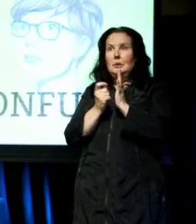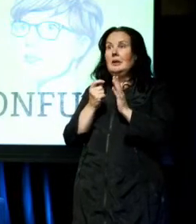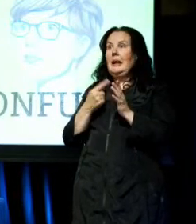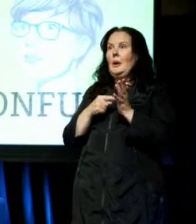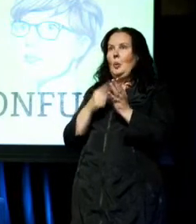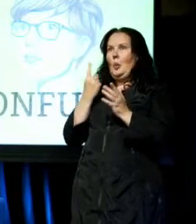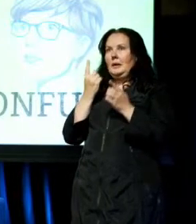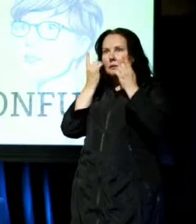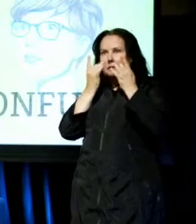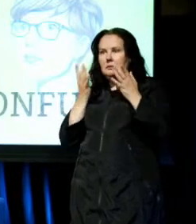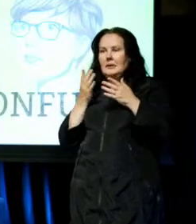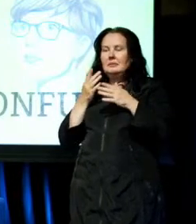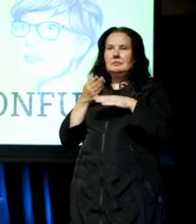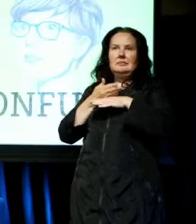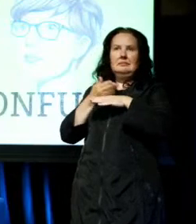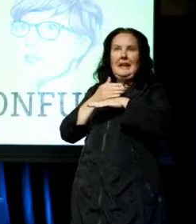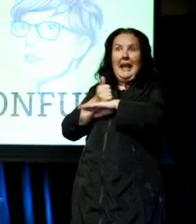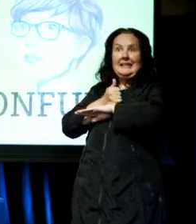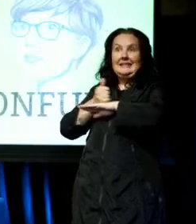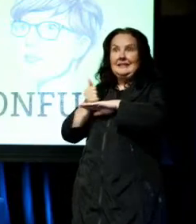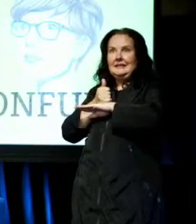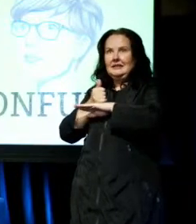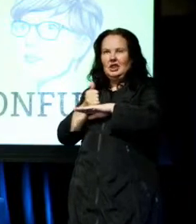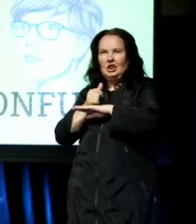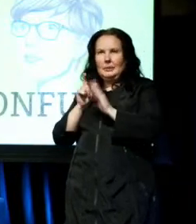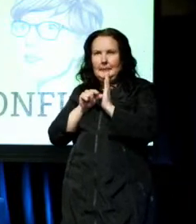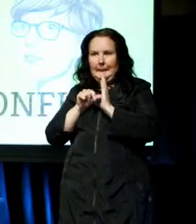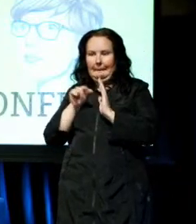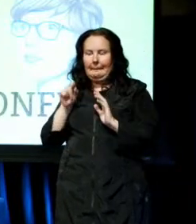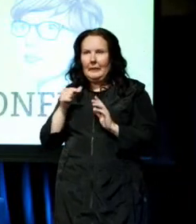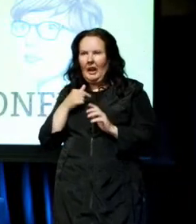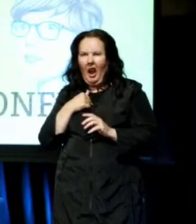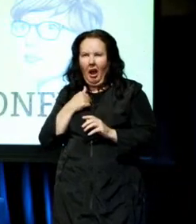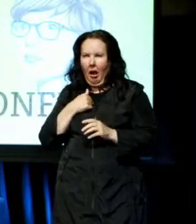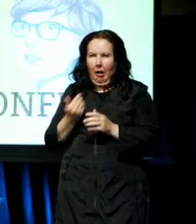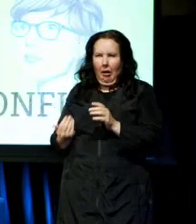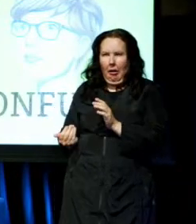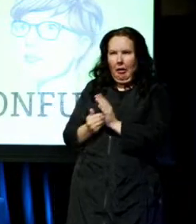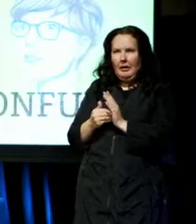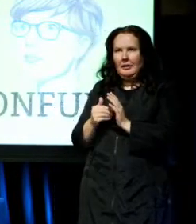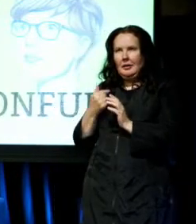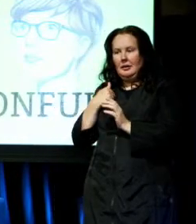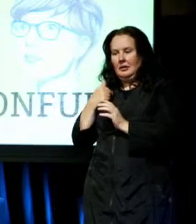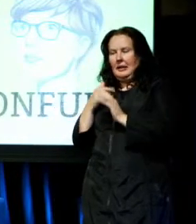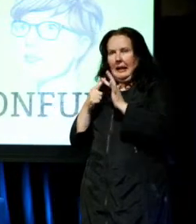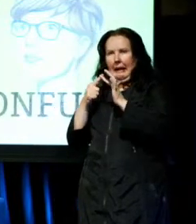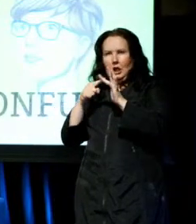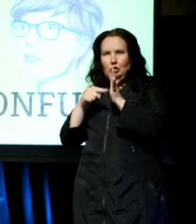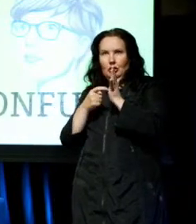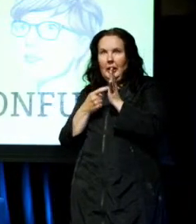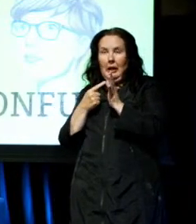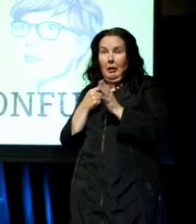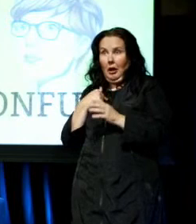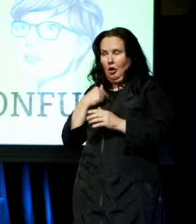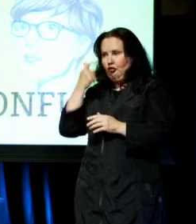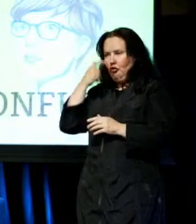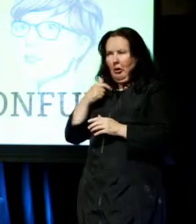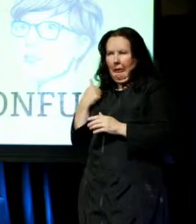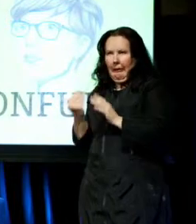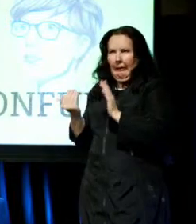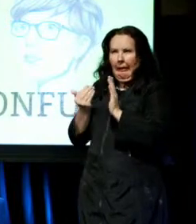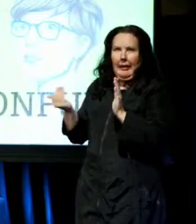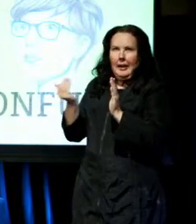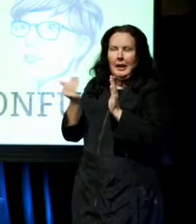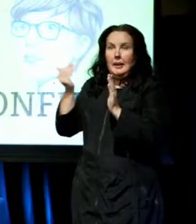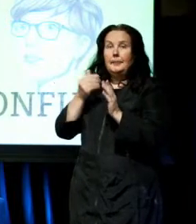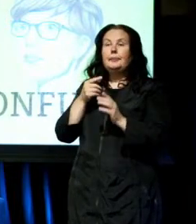parties. One of? I milked that extra roll, like, for all it was worth. But